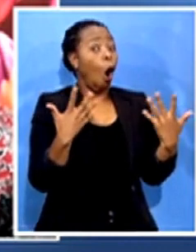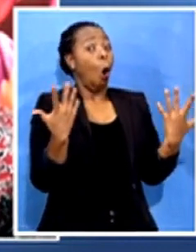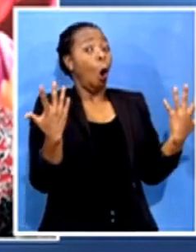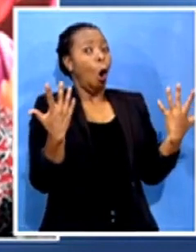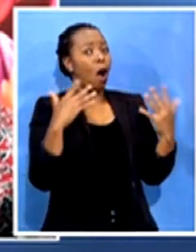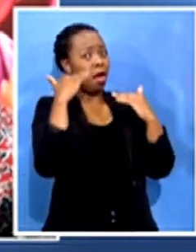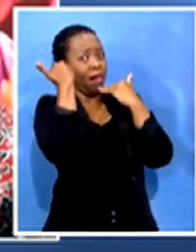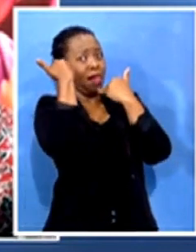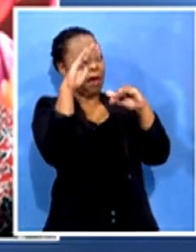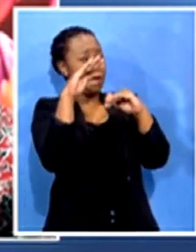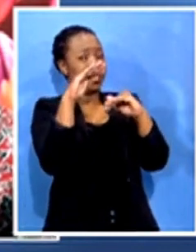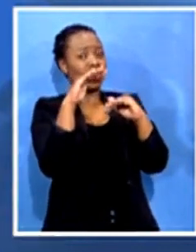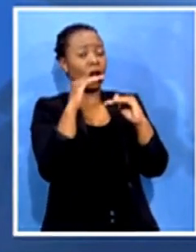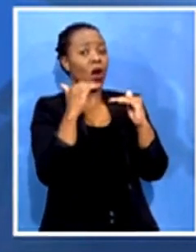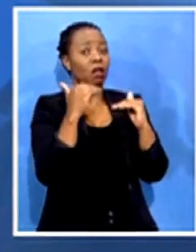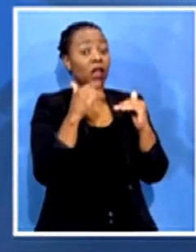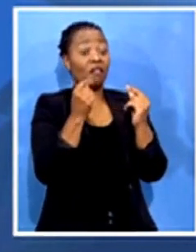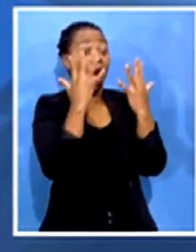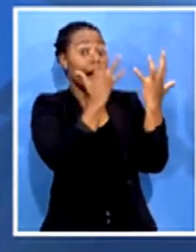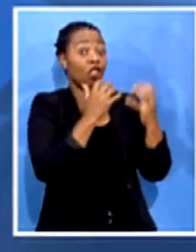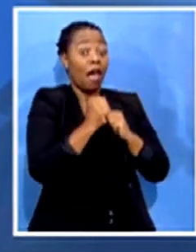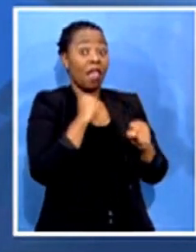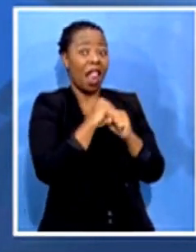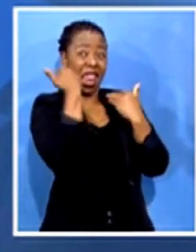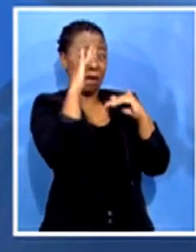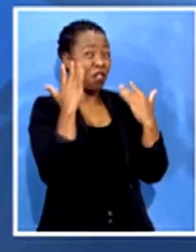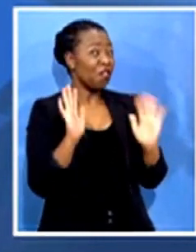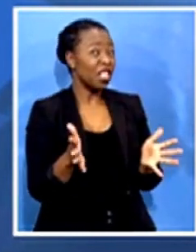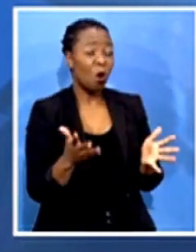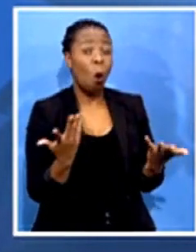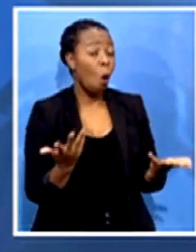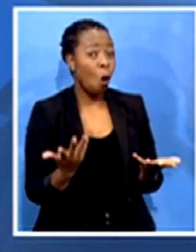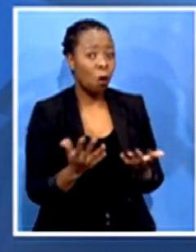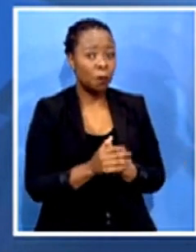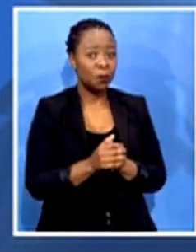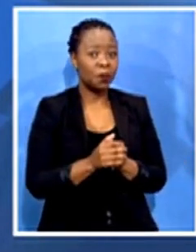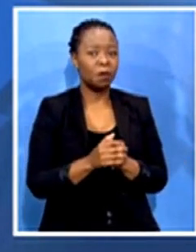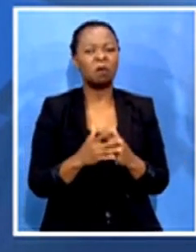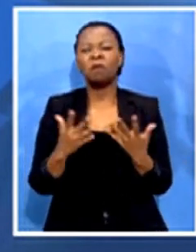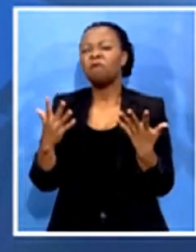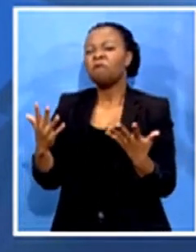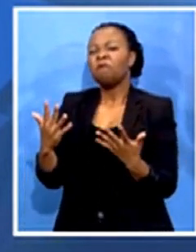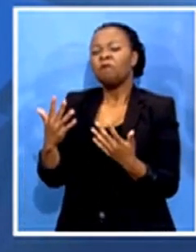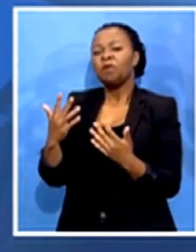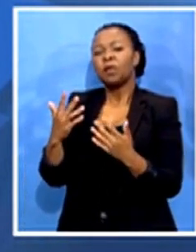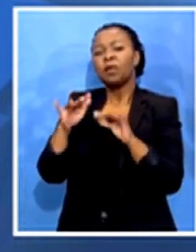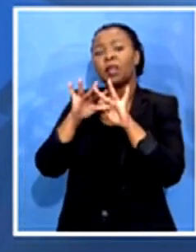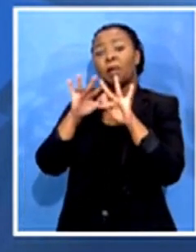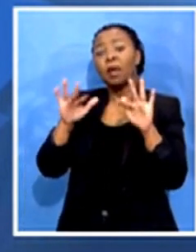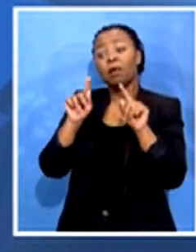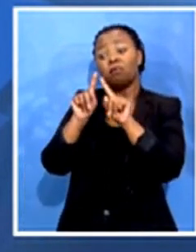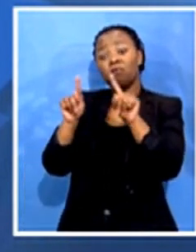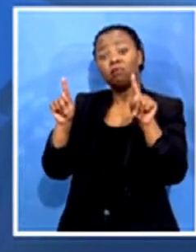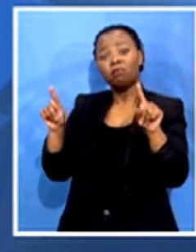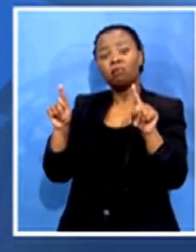financial year? We have these clients, we haven't run out of money. Treasury gives